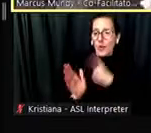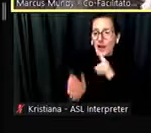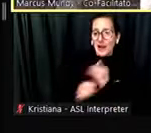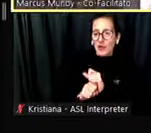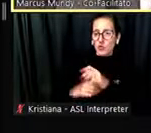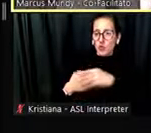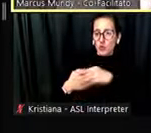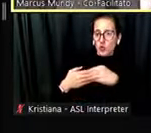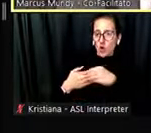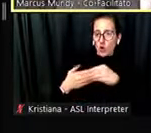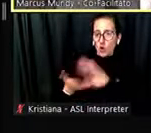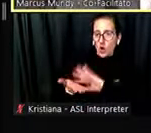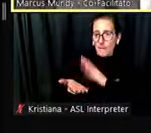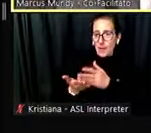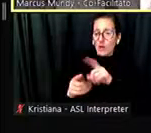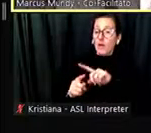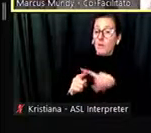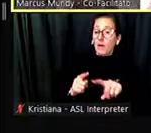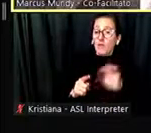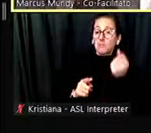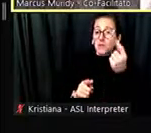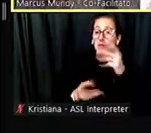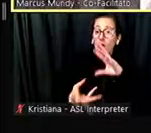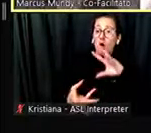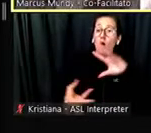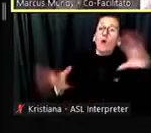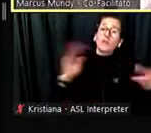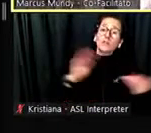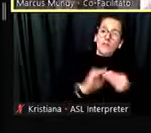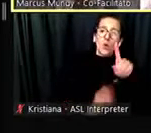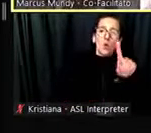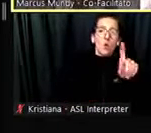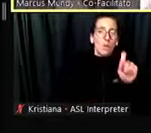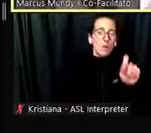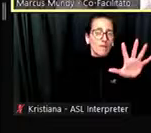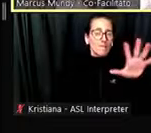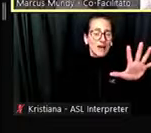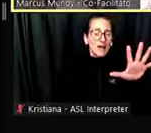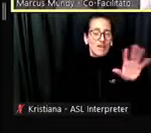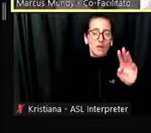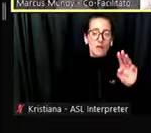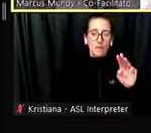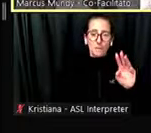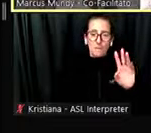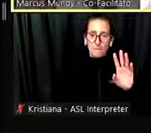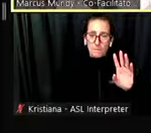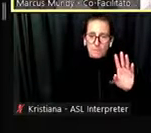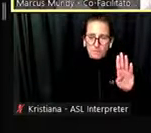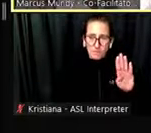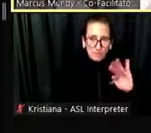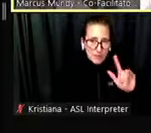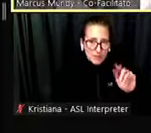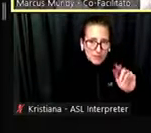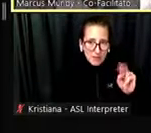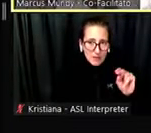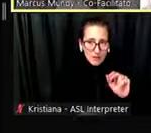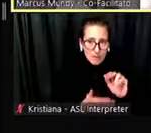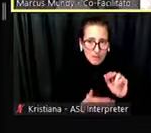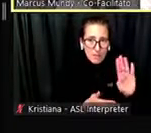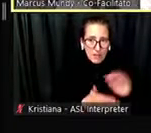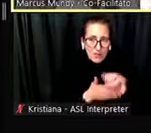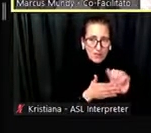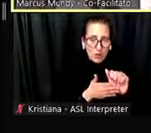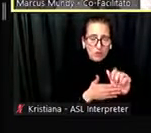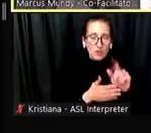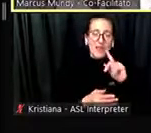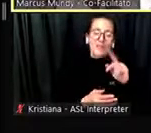is a $1.5 billion budget that you're talking about. These are the relative expenditures in each one. Now, the